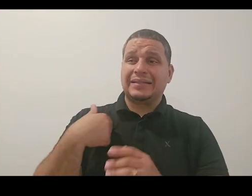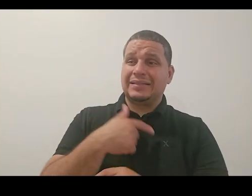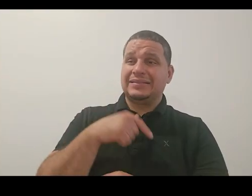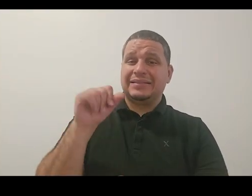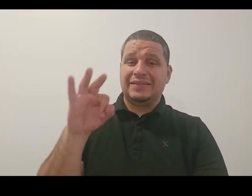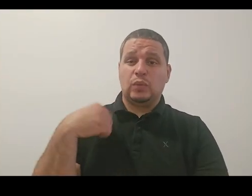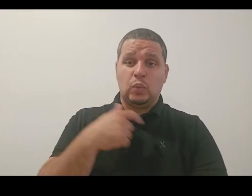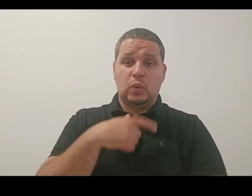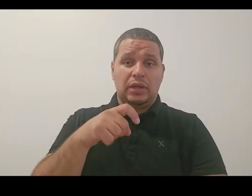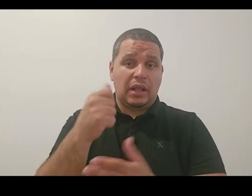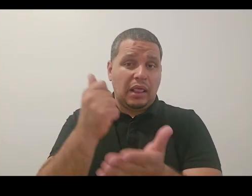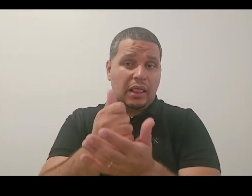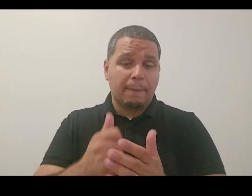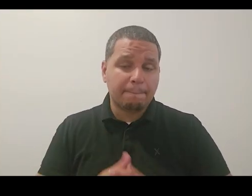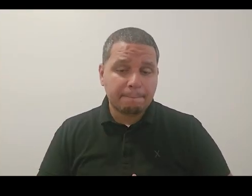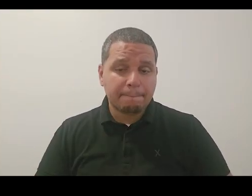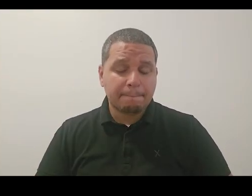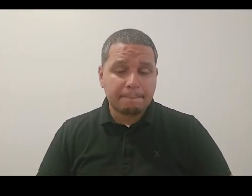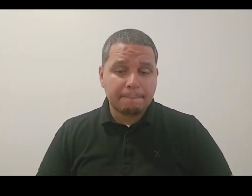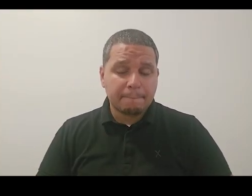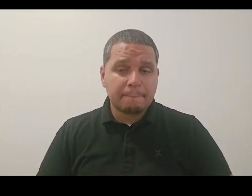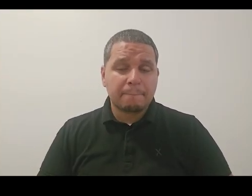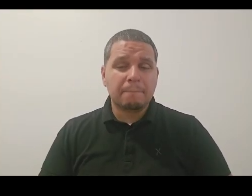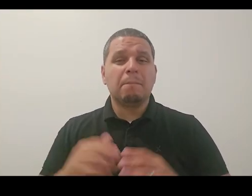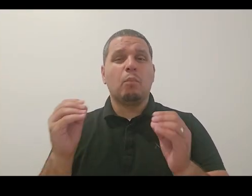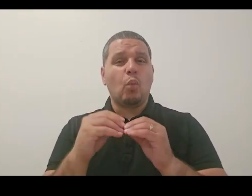You don't have to ask us if we need help.